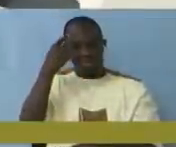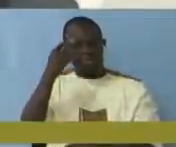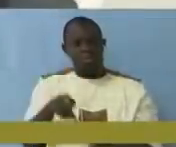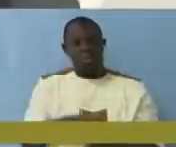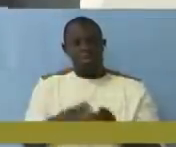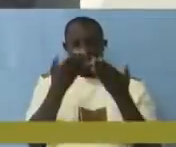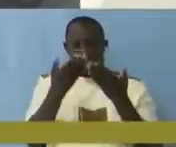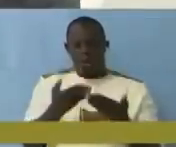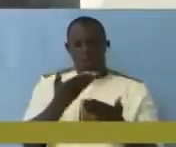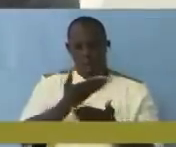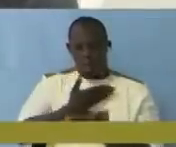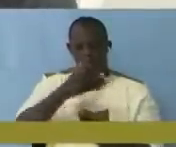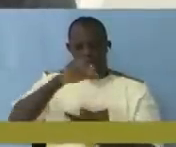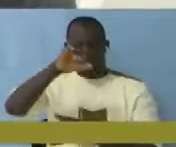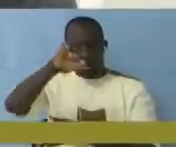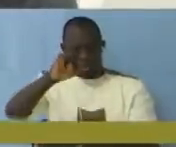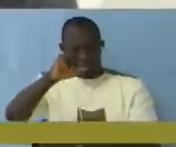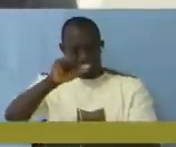Here we have Senifai.